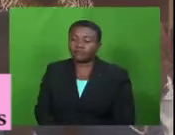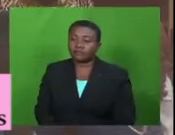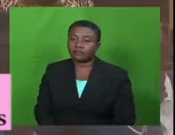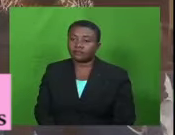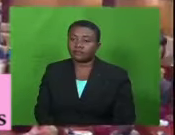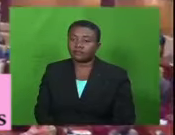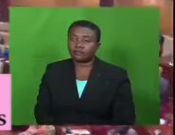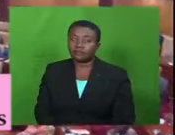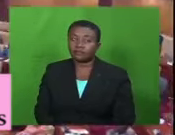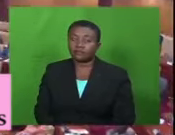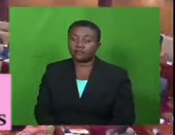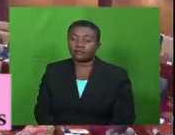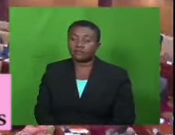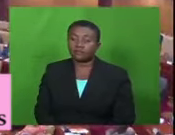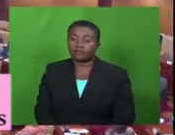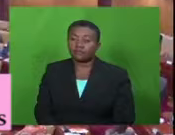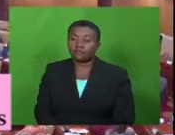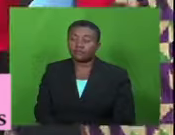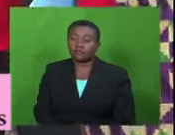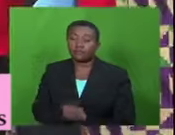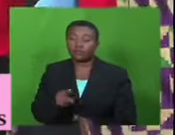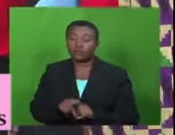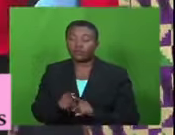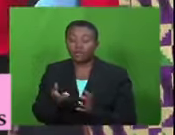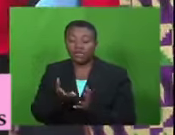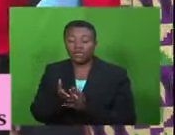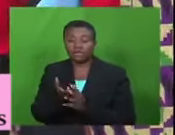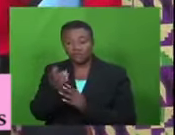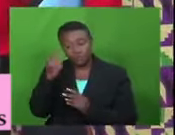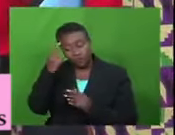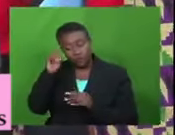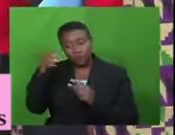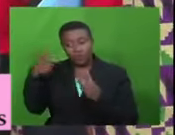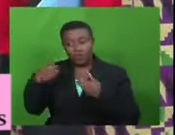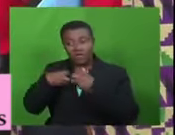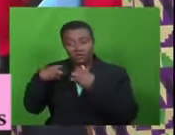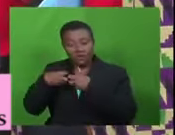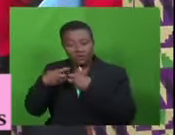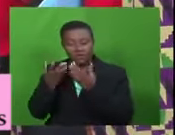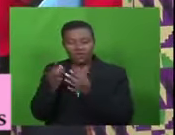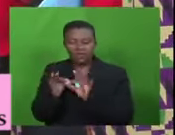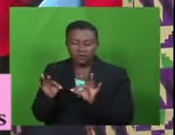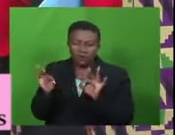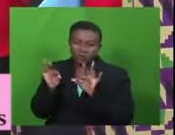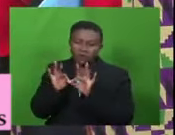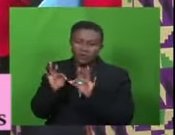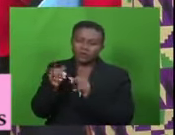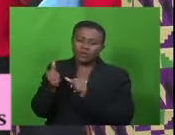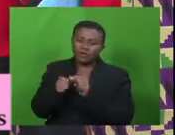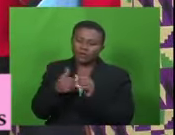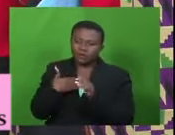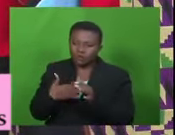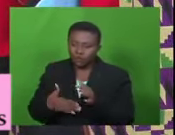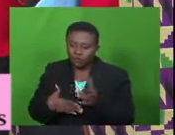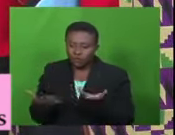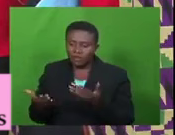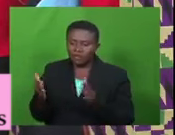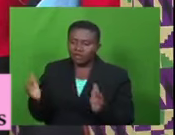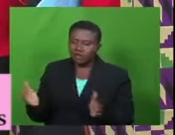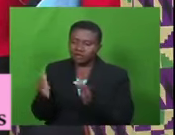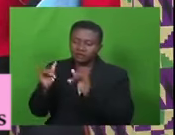hygiene practices, and access to electricity was important as everybody was encouraged to stay at